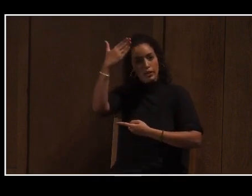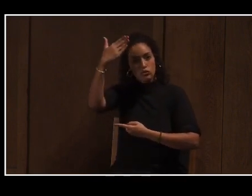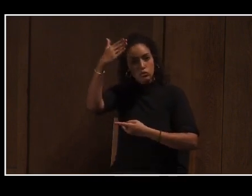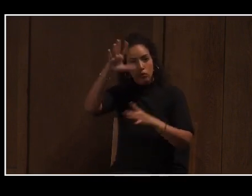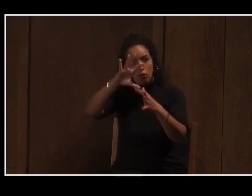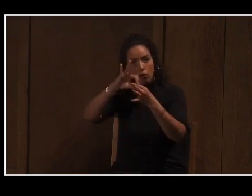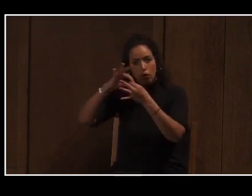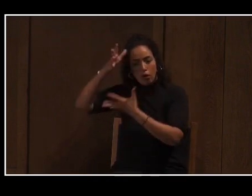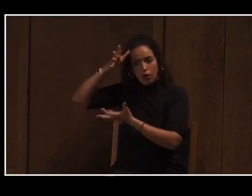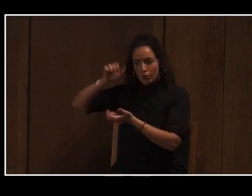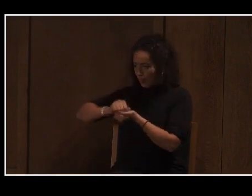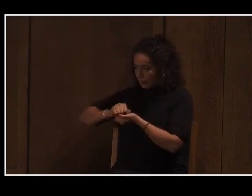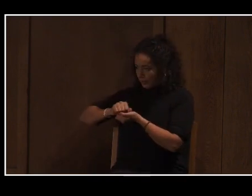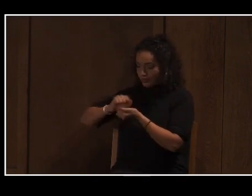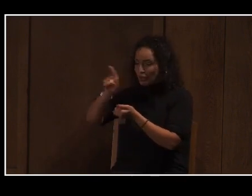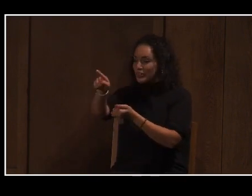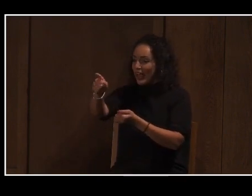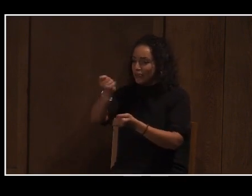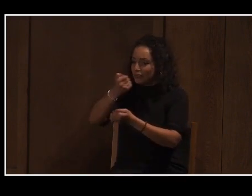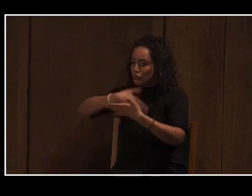nerd, includes,